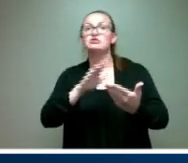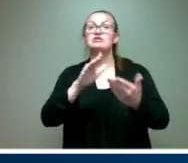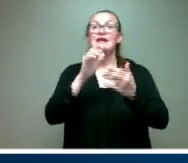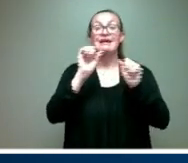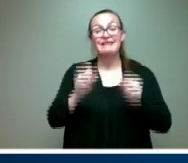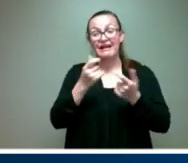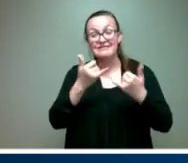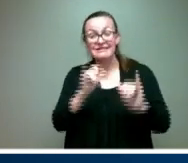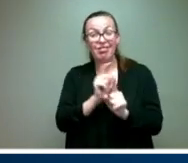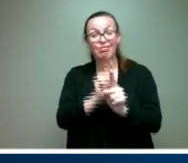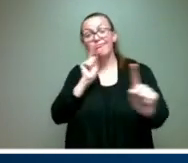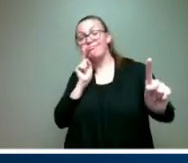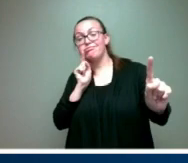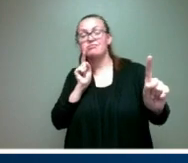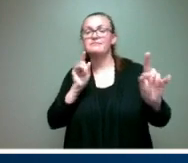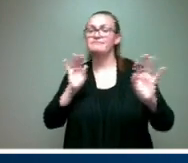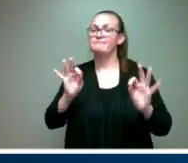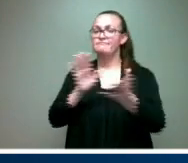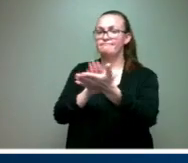right?